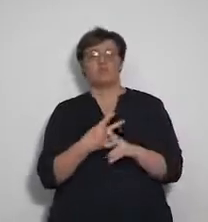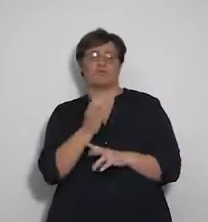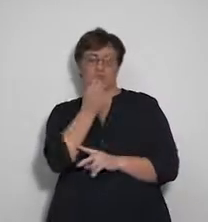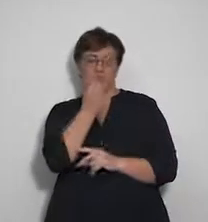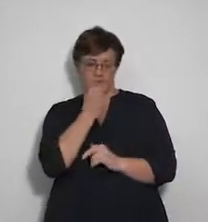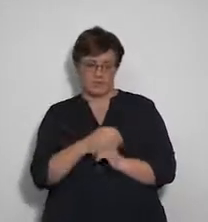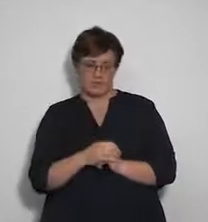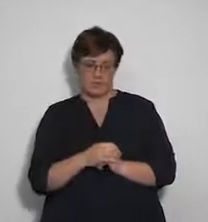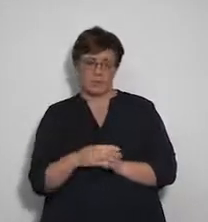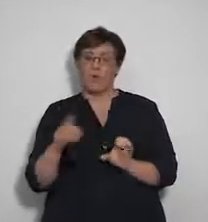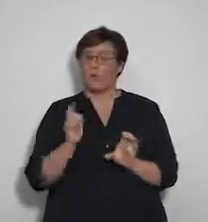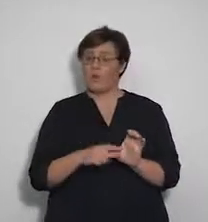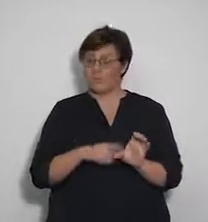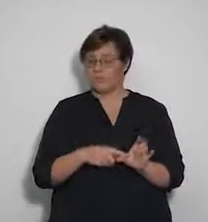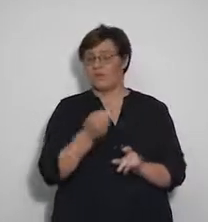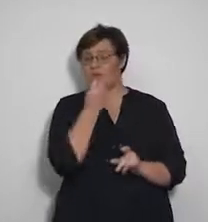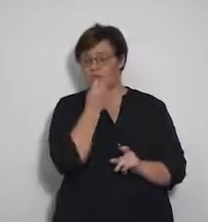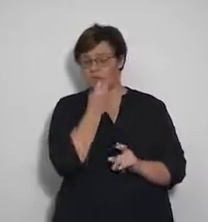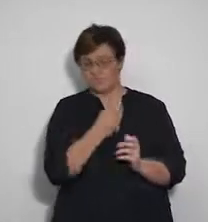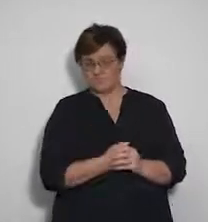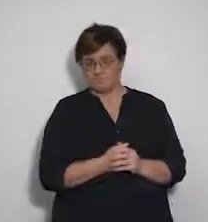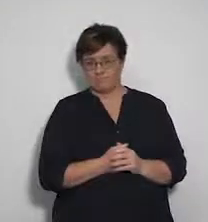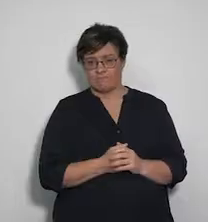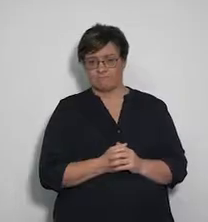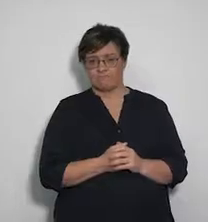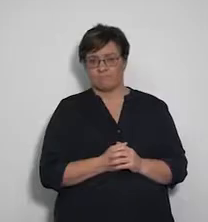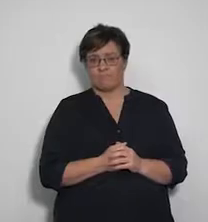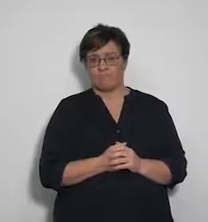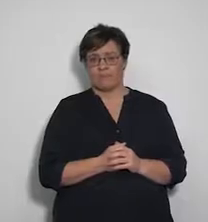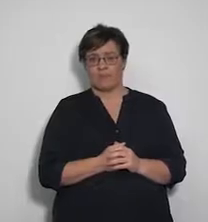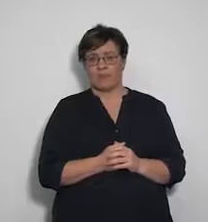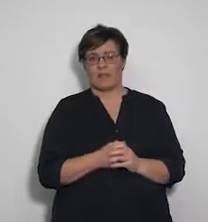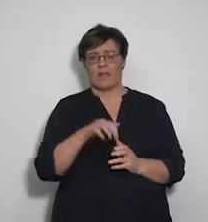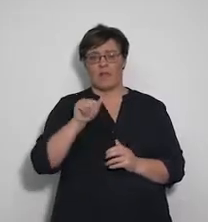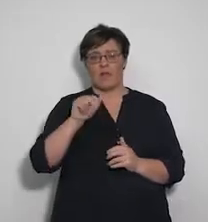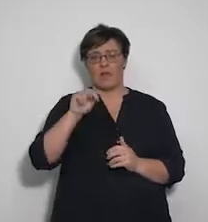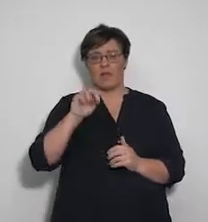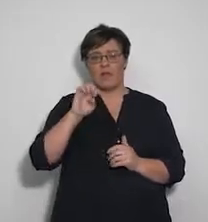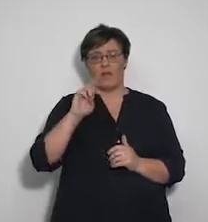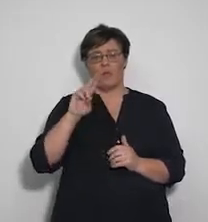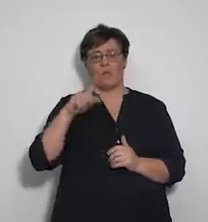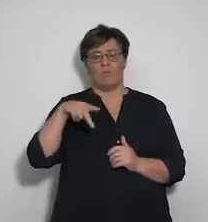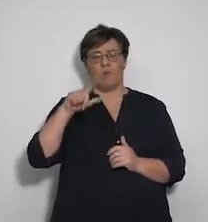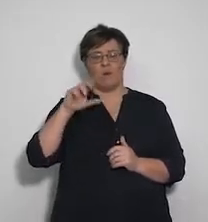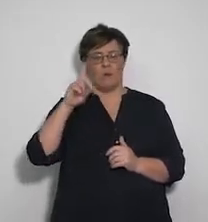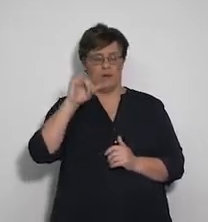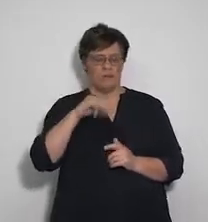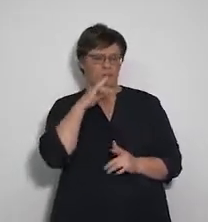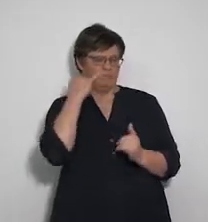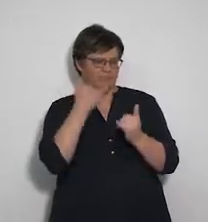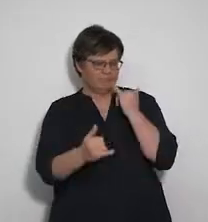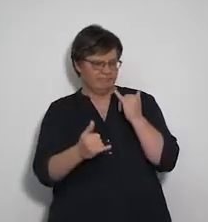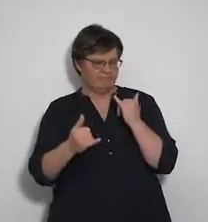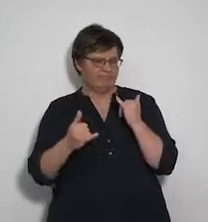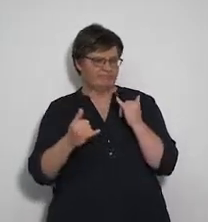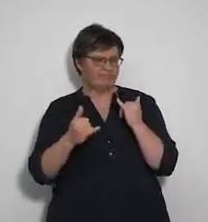the production of food and the quality of food crop. We also look at the concept of aneuploidy, where we see there's an